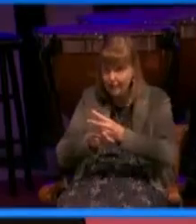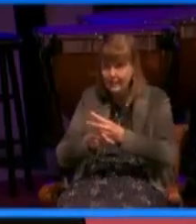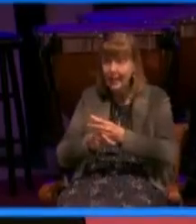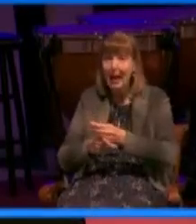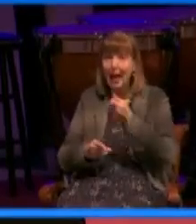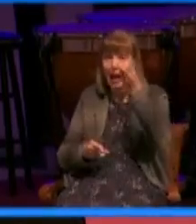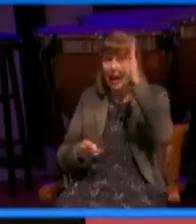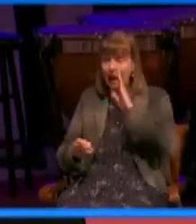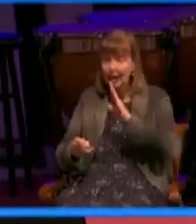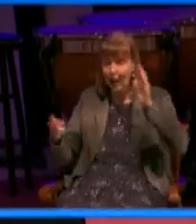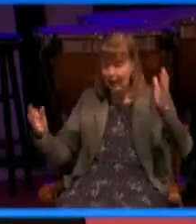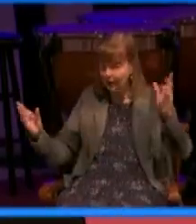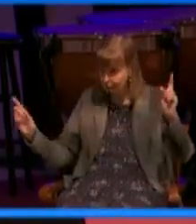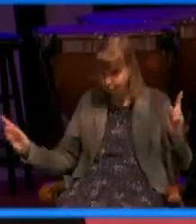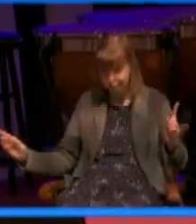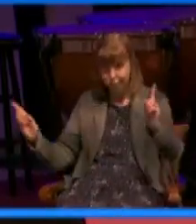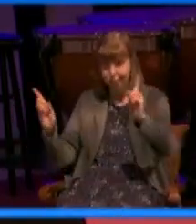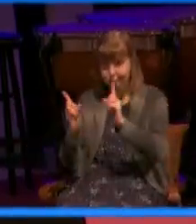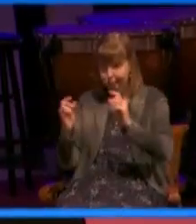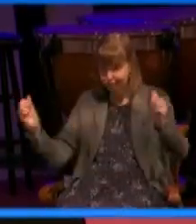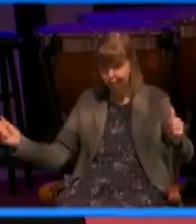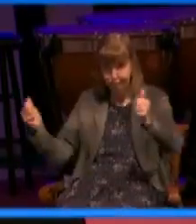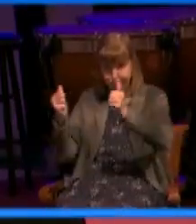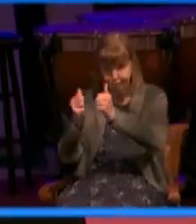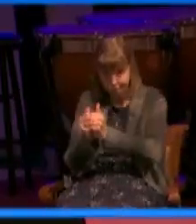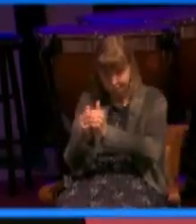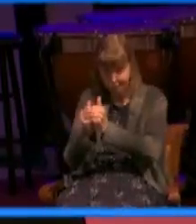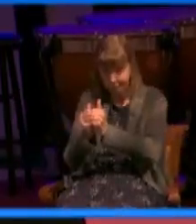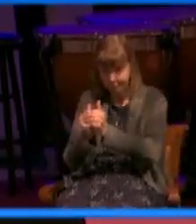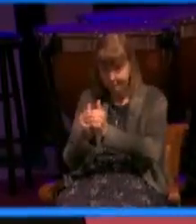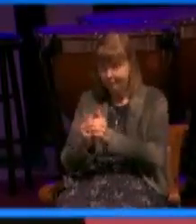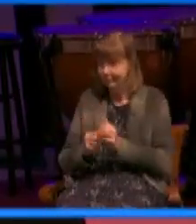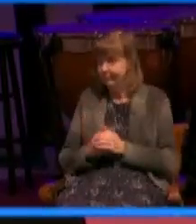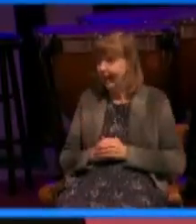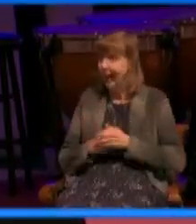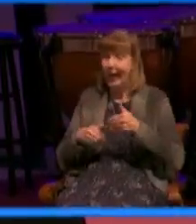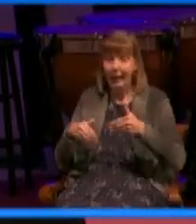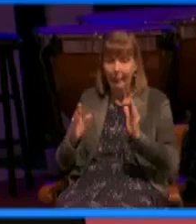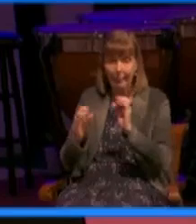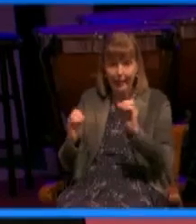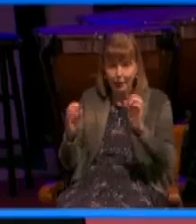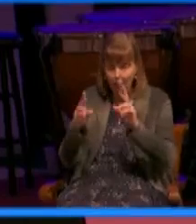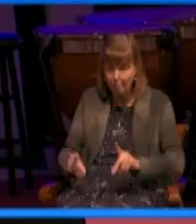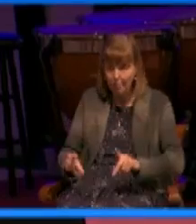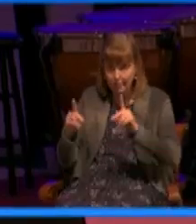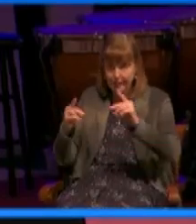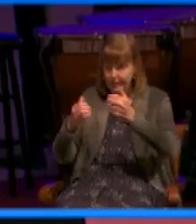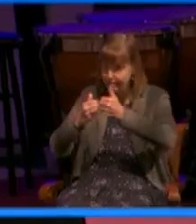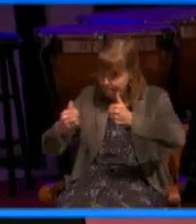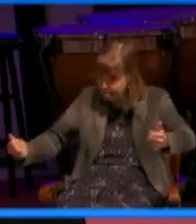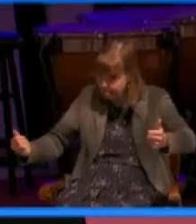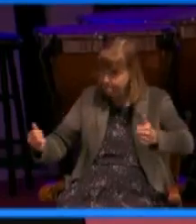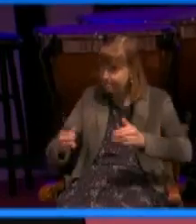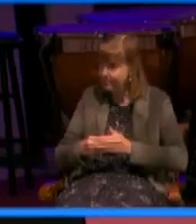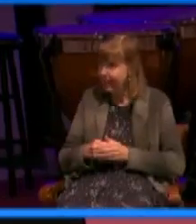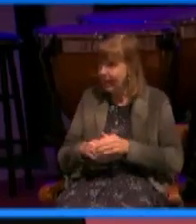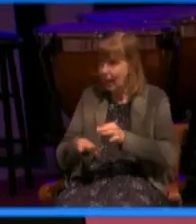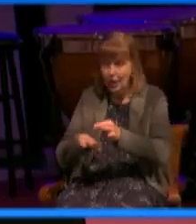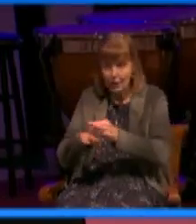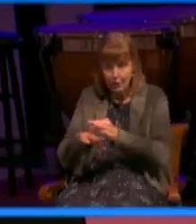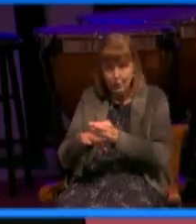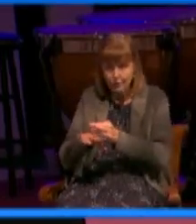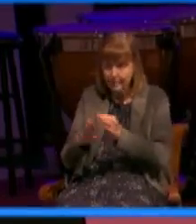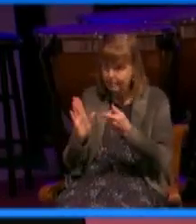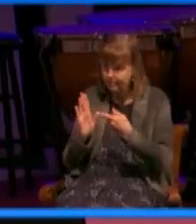apart. The ring is reminding us of something larger than itself. Left alone, it's just a